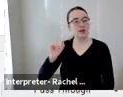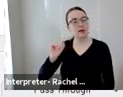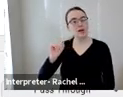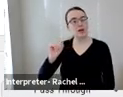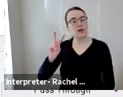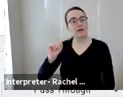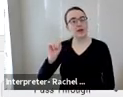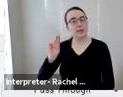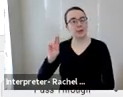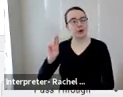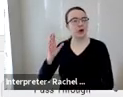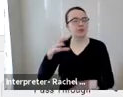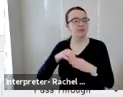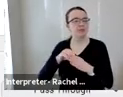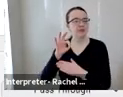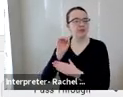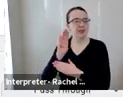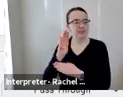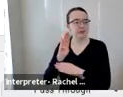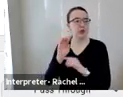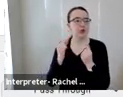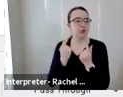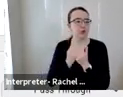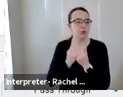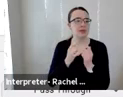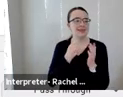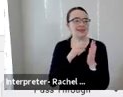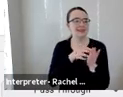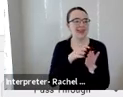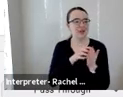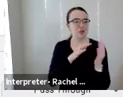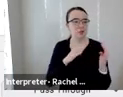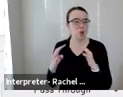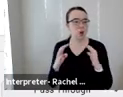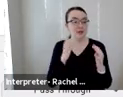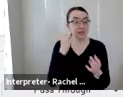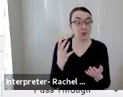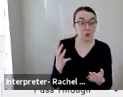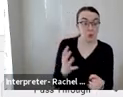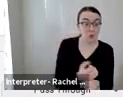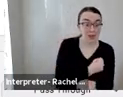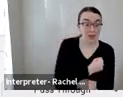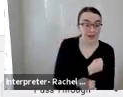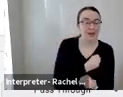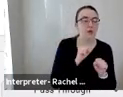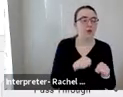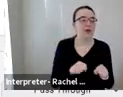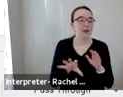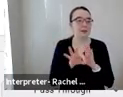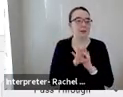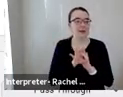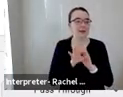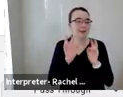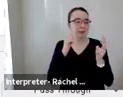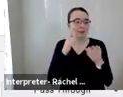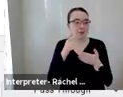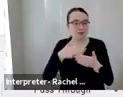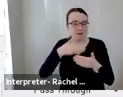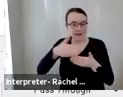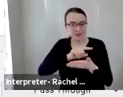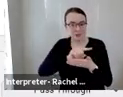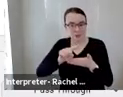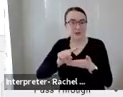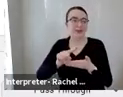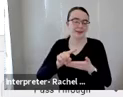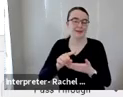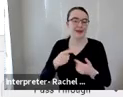called Sketch Wars. One of my former students started it. So if you win, you get to pick the next week's thing. So I picked Battlestar Galactica,